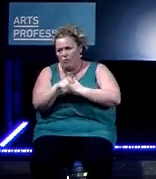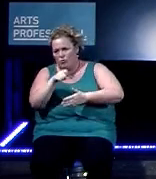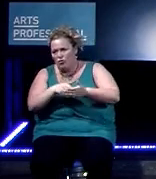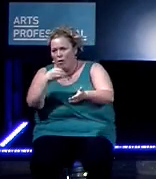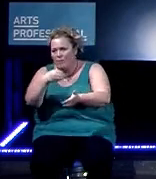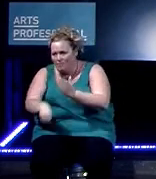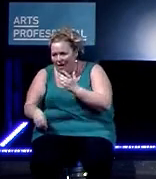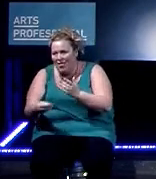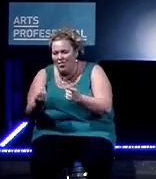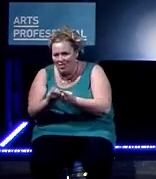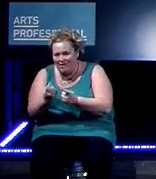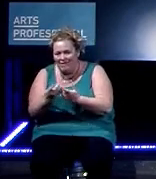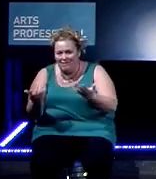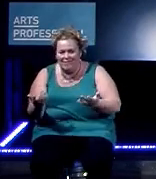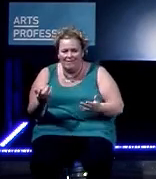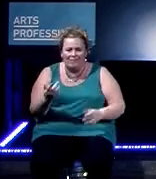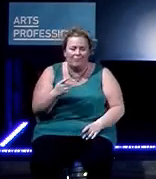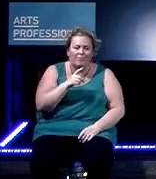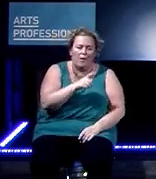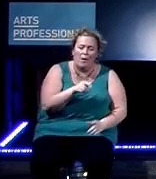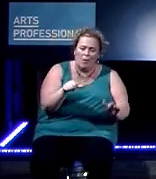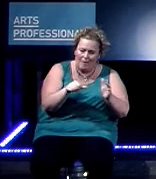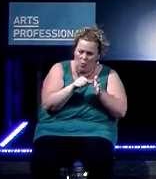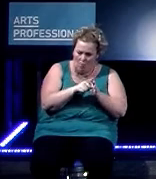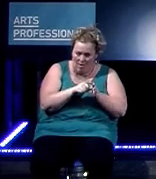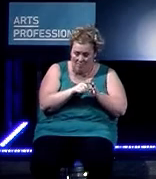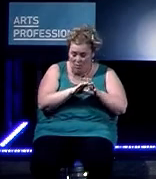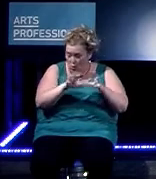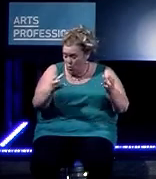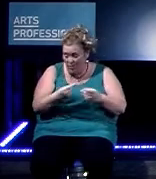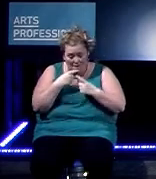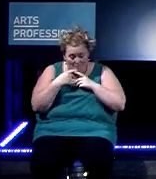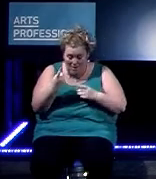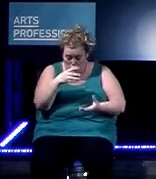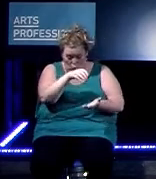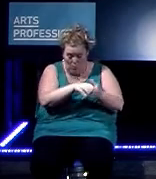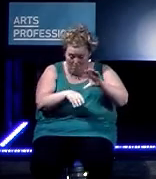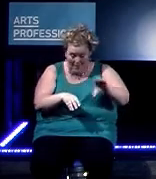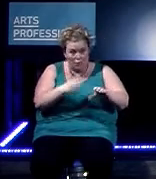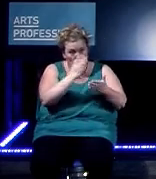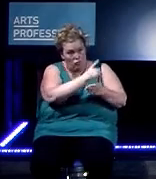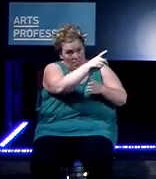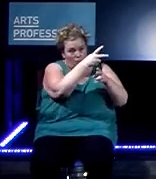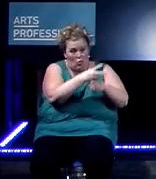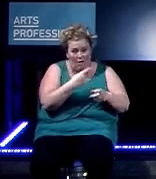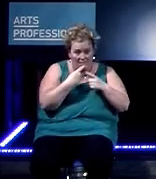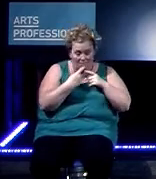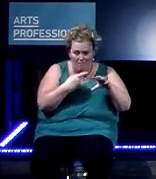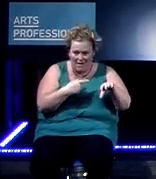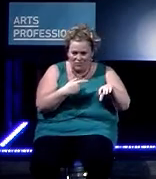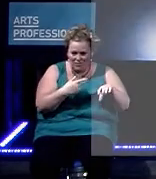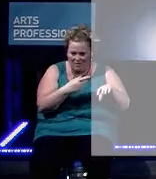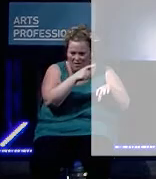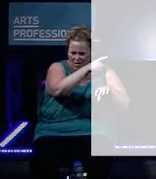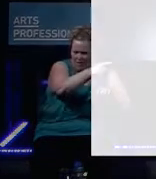things work over here. The other problem with putting things in one place and trusting lots of people with your information is that you don't know what